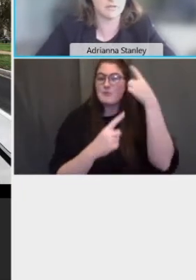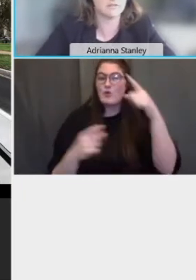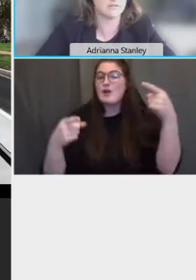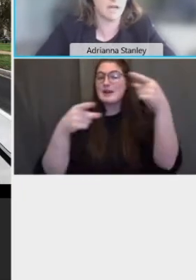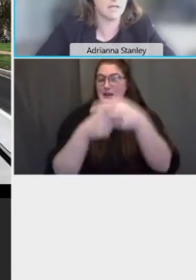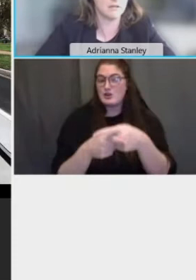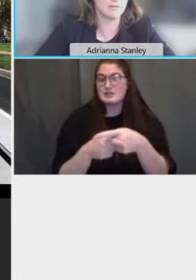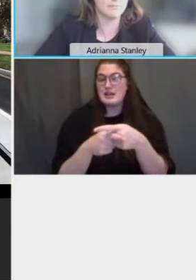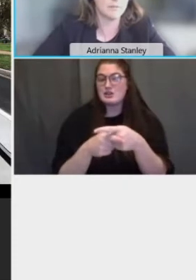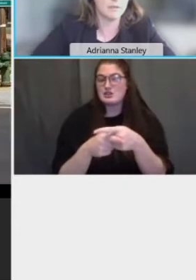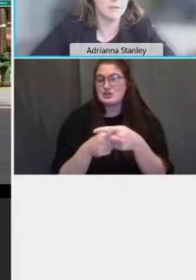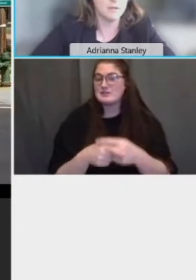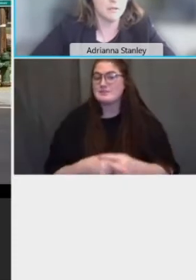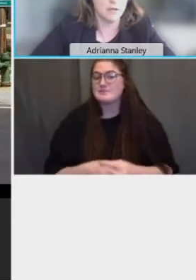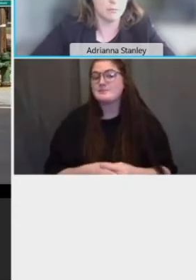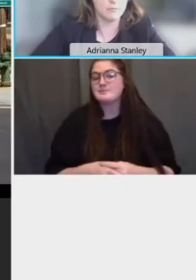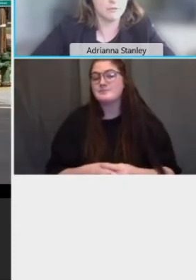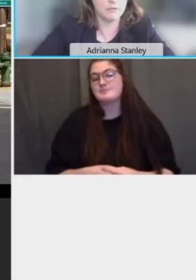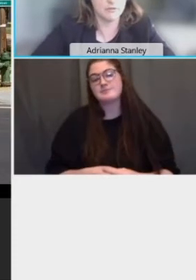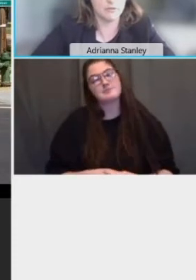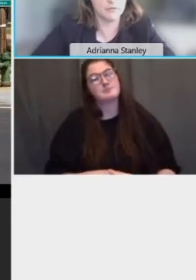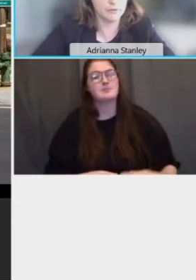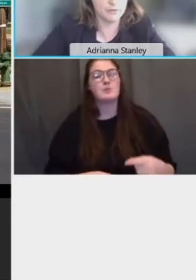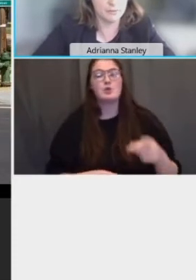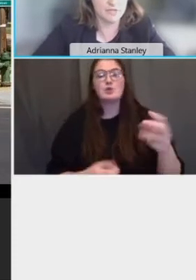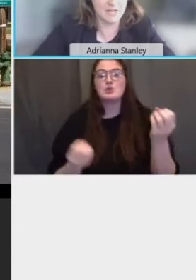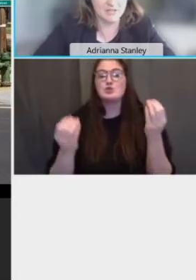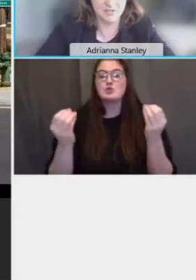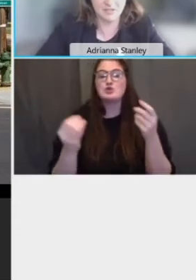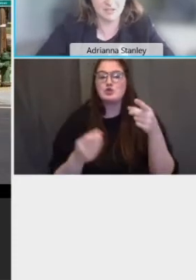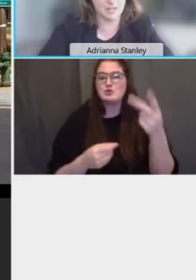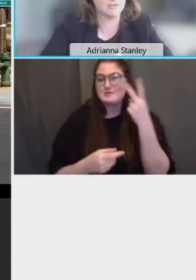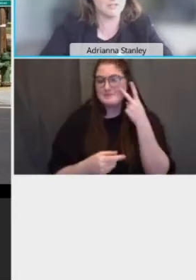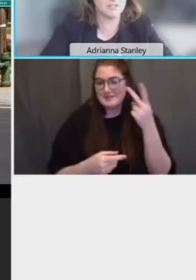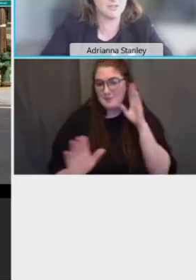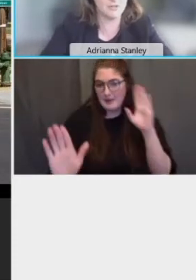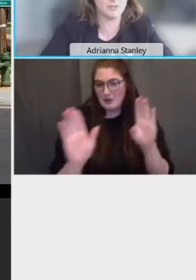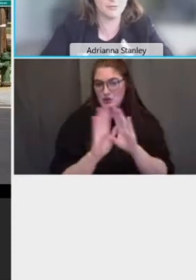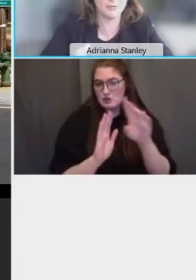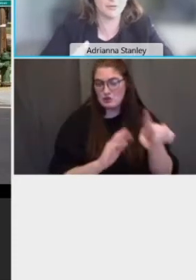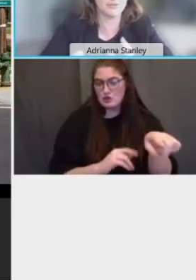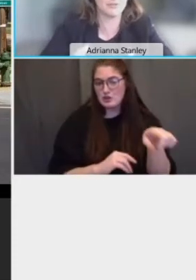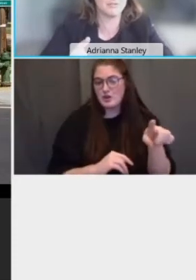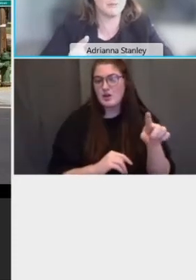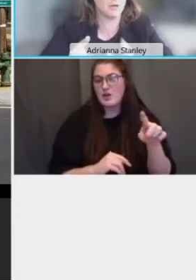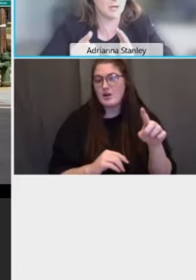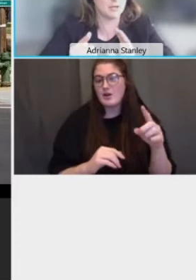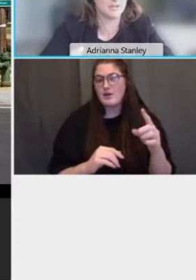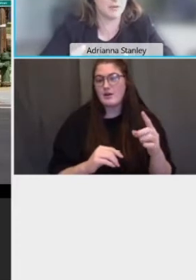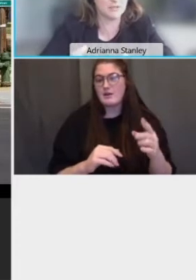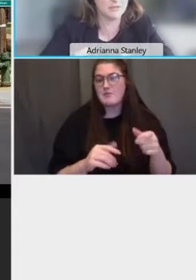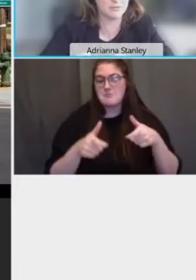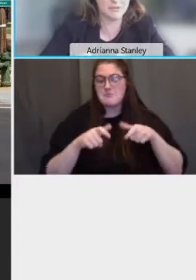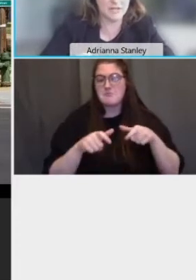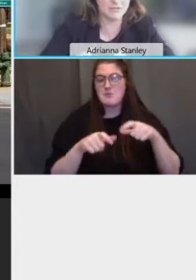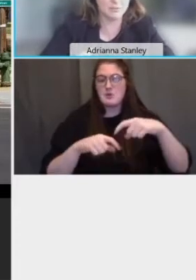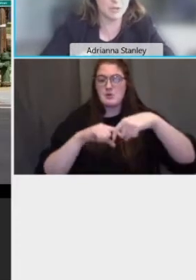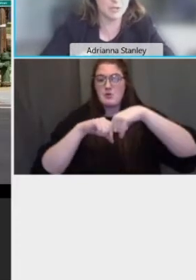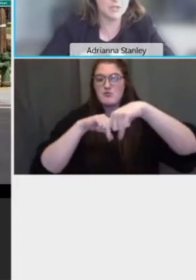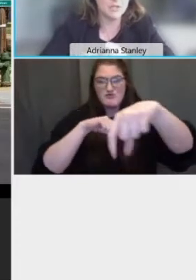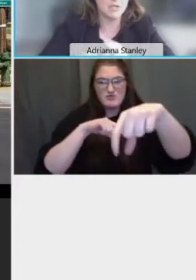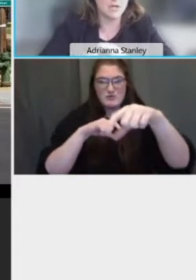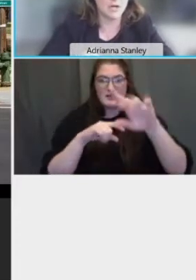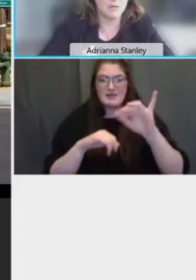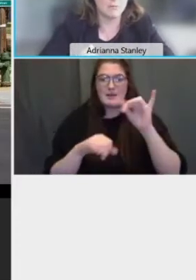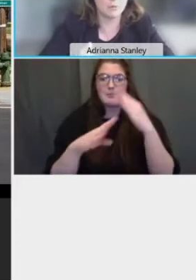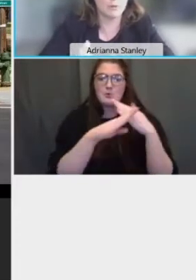cover on the next slide. So the vertical protection, again, you can see it on the 4th Street Southwest through the National